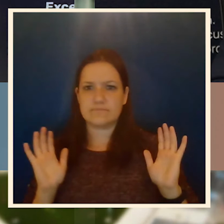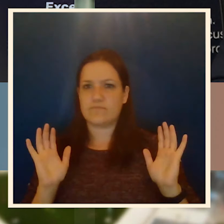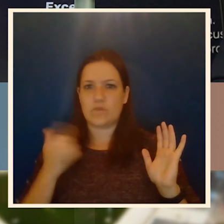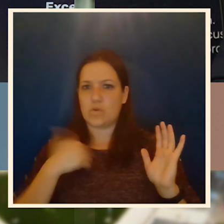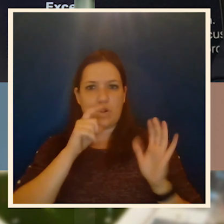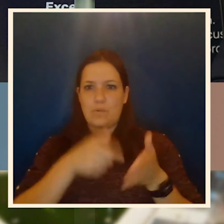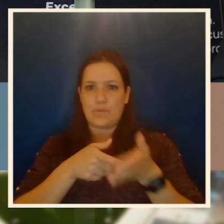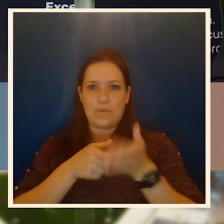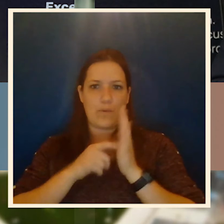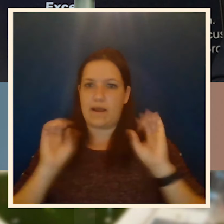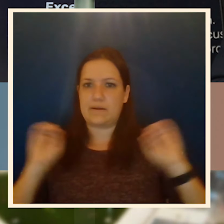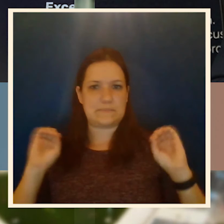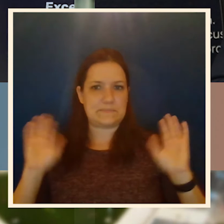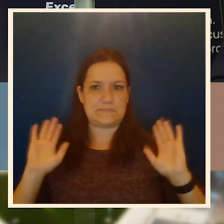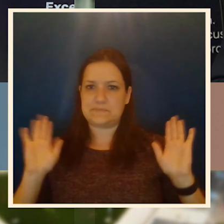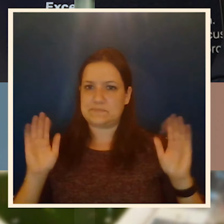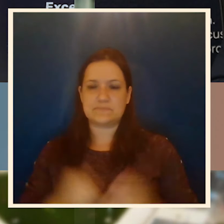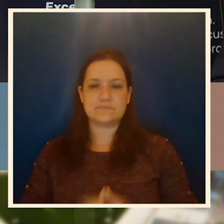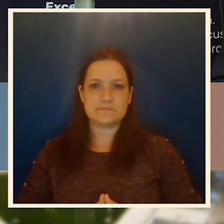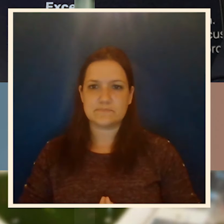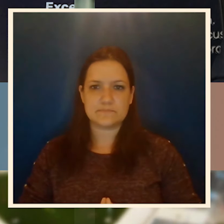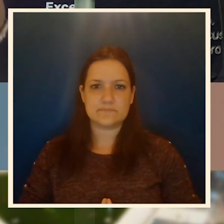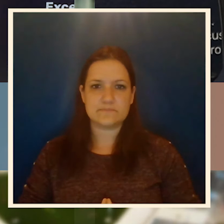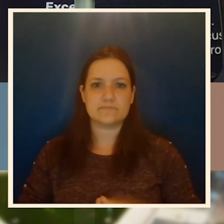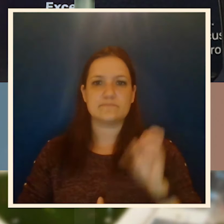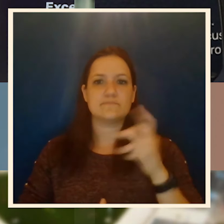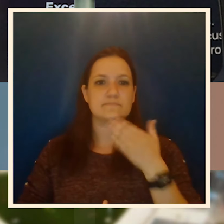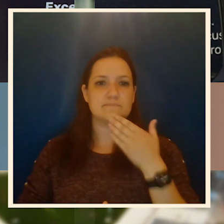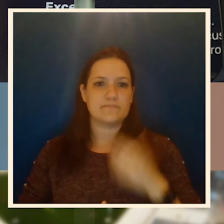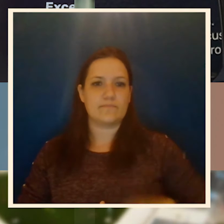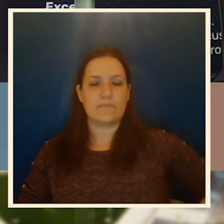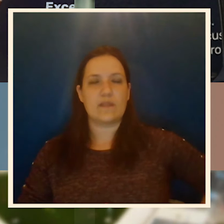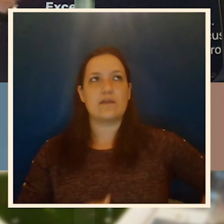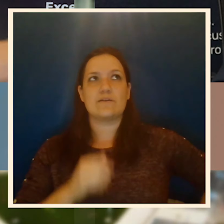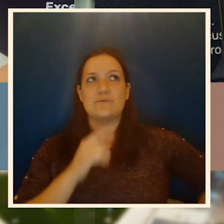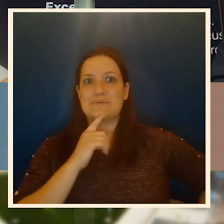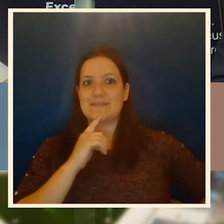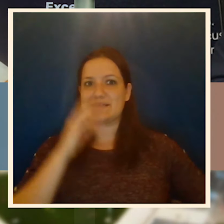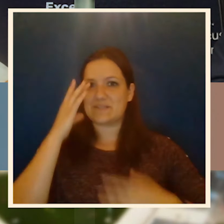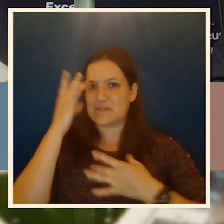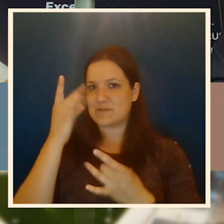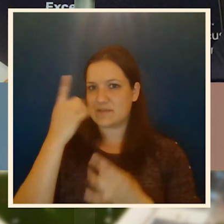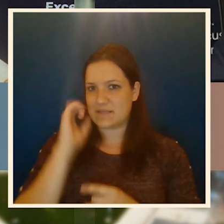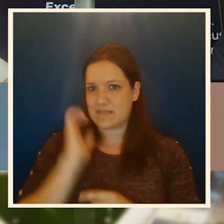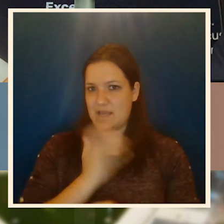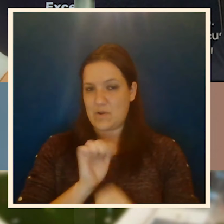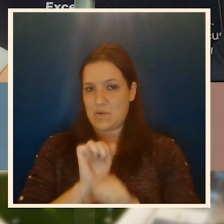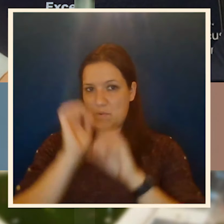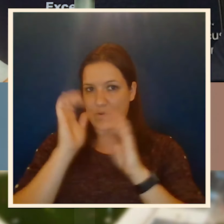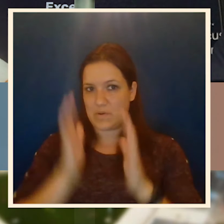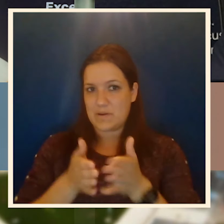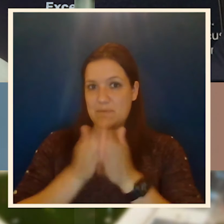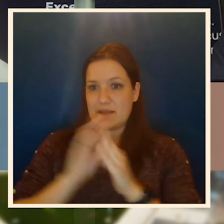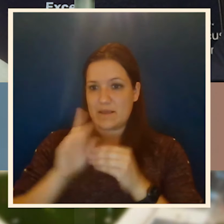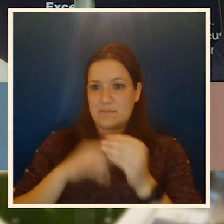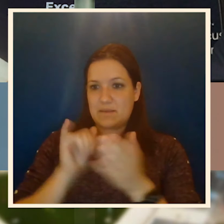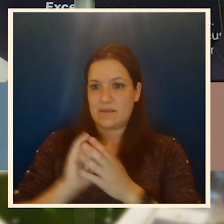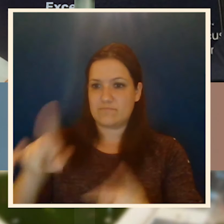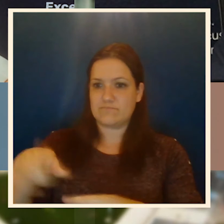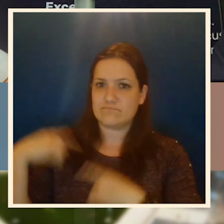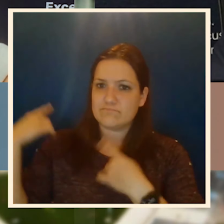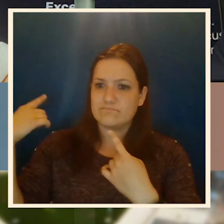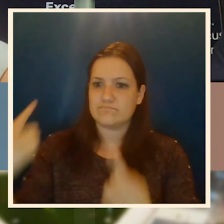mm-hmm. but at this point, we will not be mandating it. It's really interesting, though, because our employees have been asking about this for quite a long